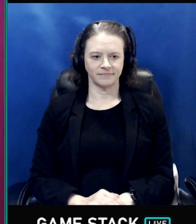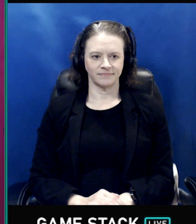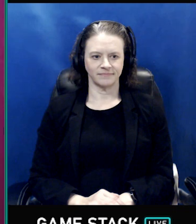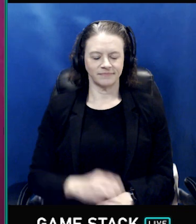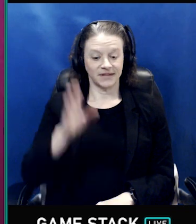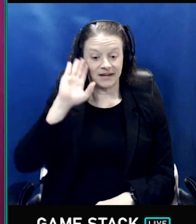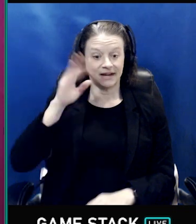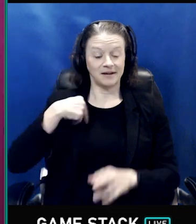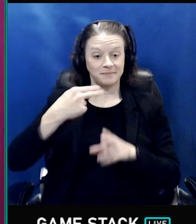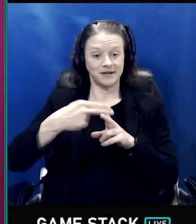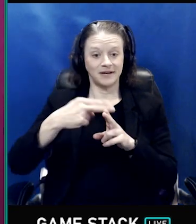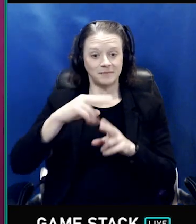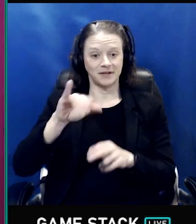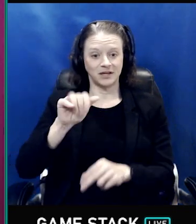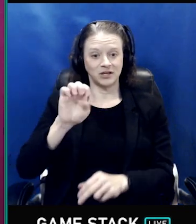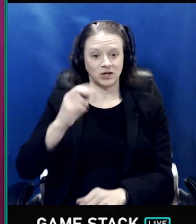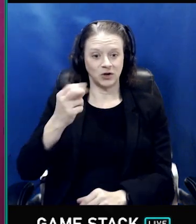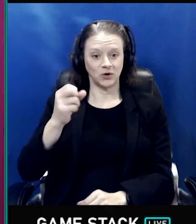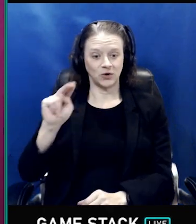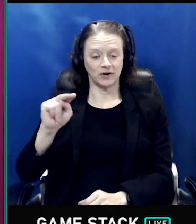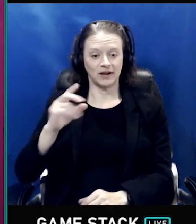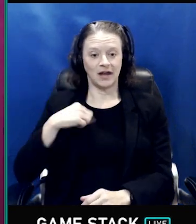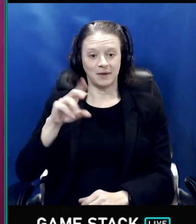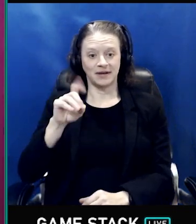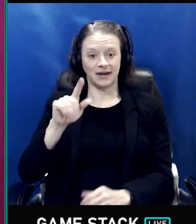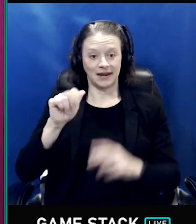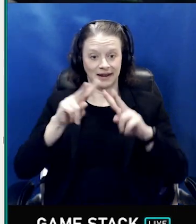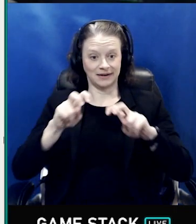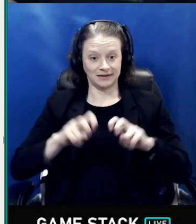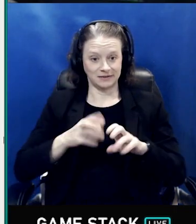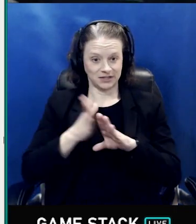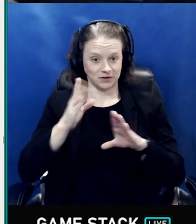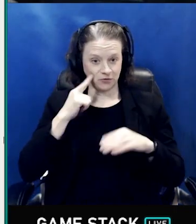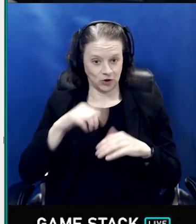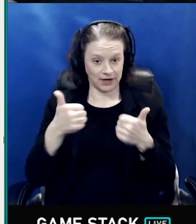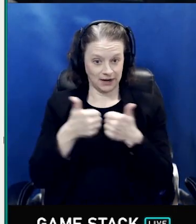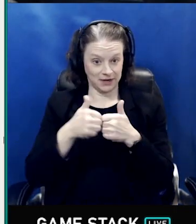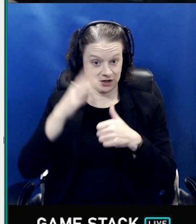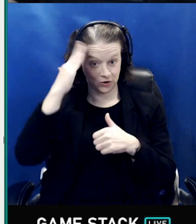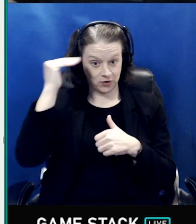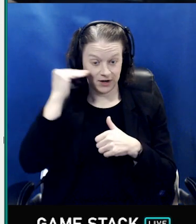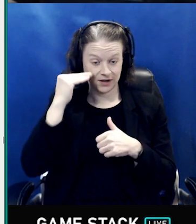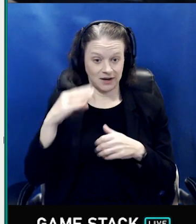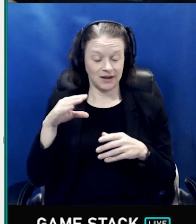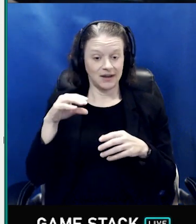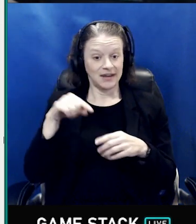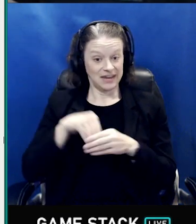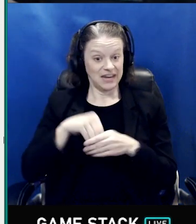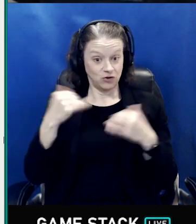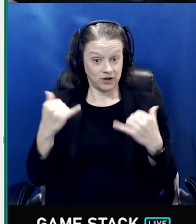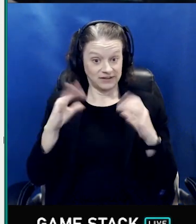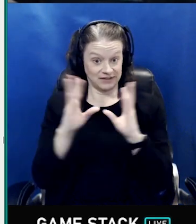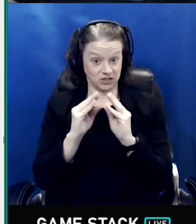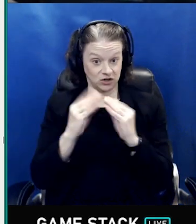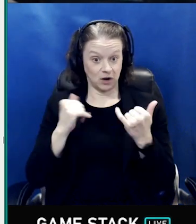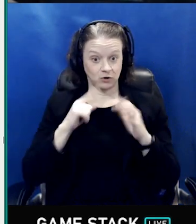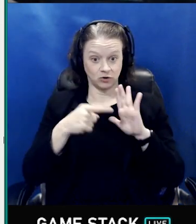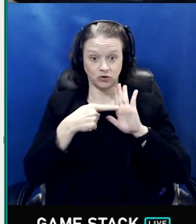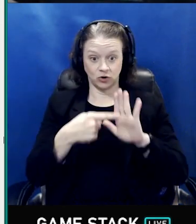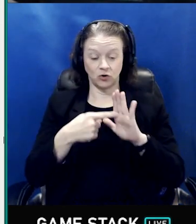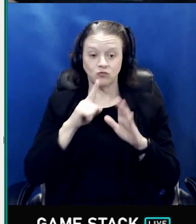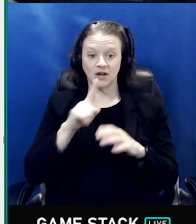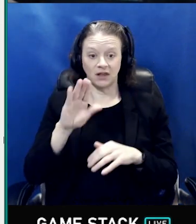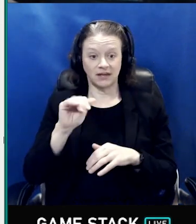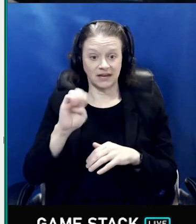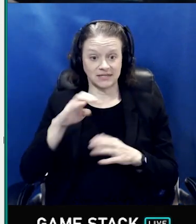Hi, I'm Jae-hoon, Data and AI Specialist for Gaming in Korea. In today's session, I will share some real case studies and detail of how we